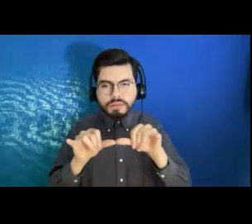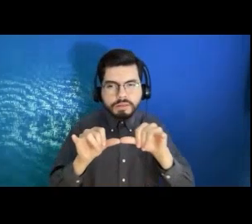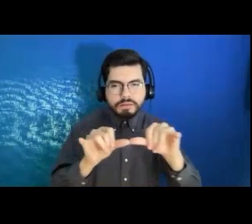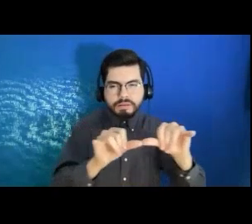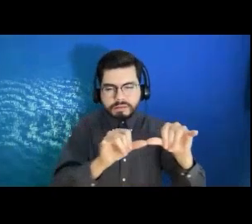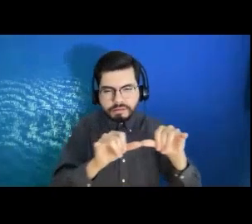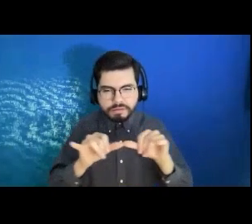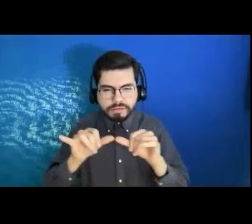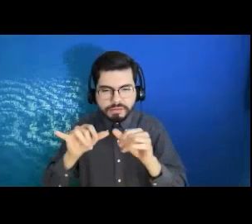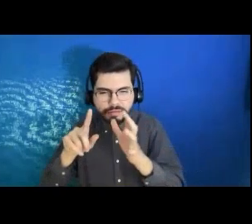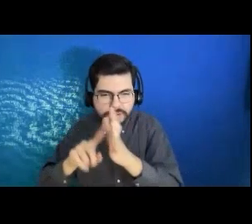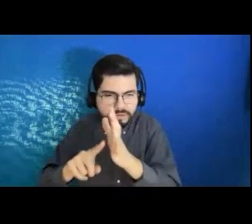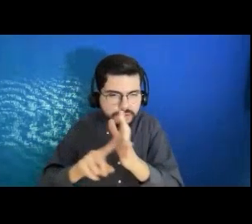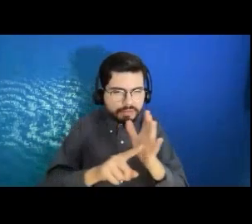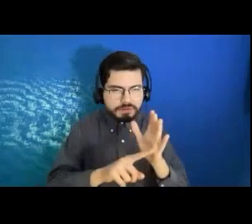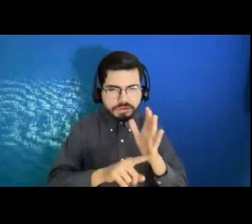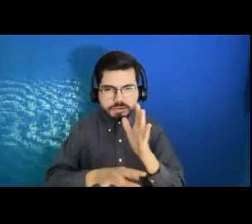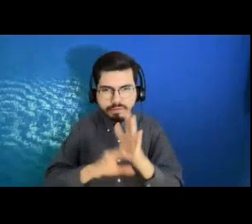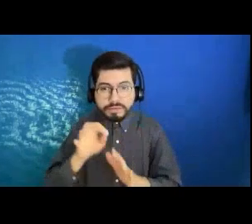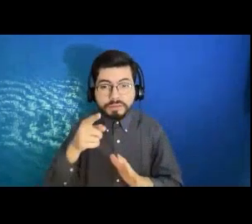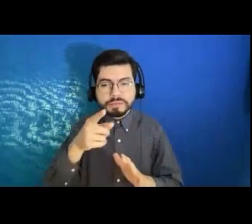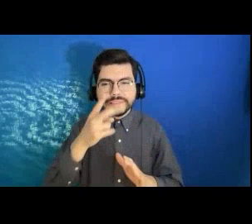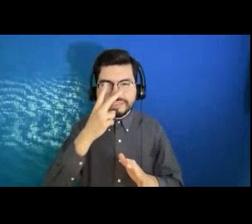yellow, the soil,